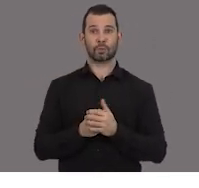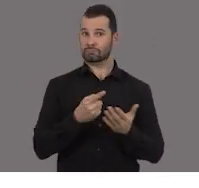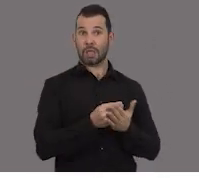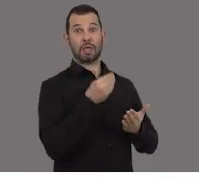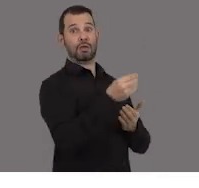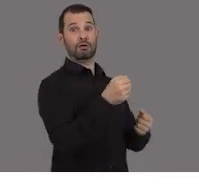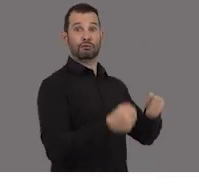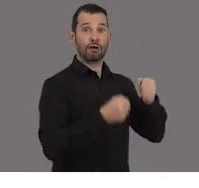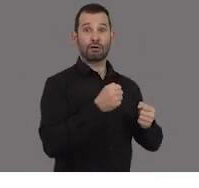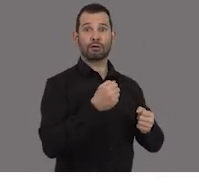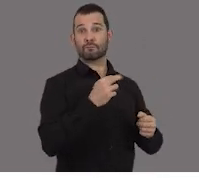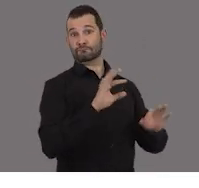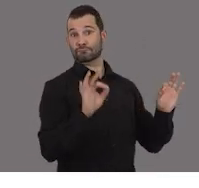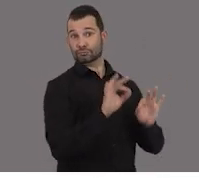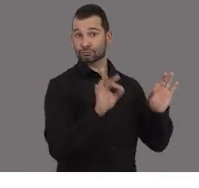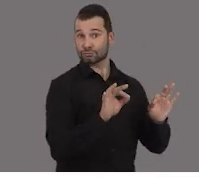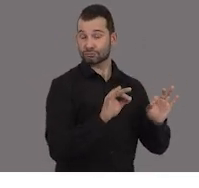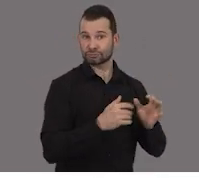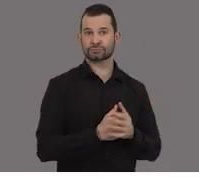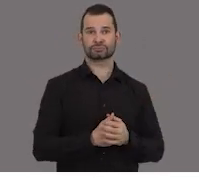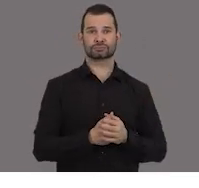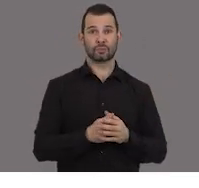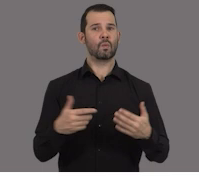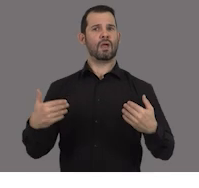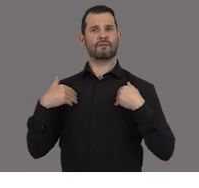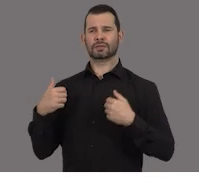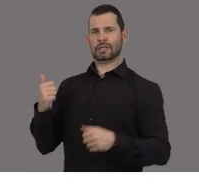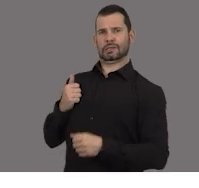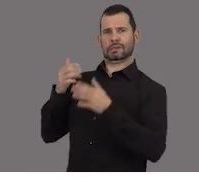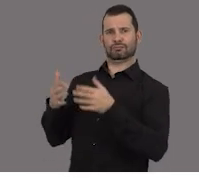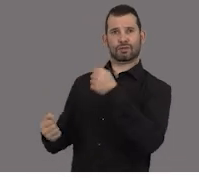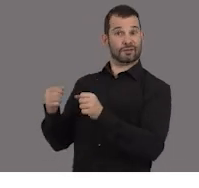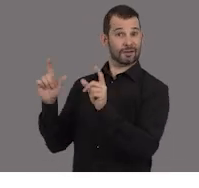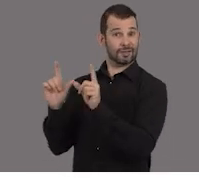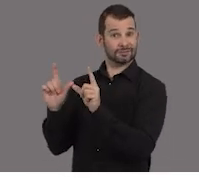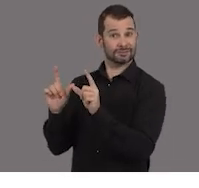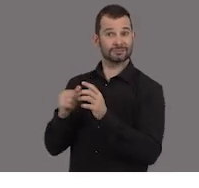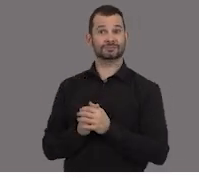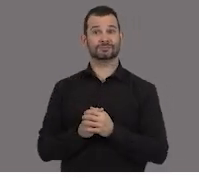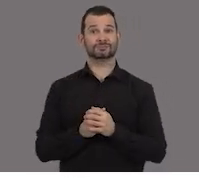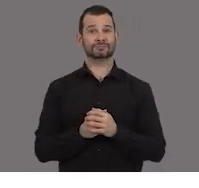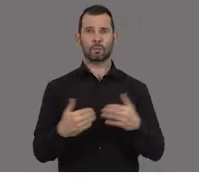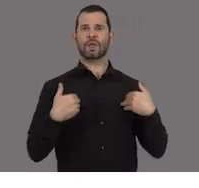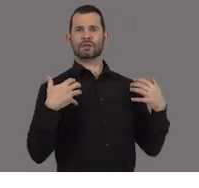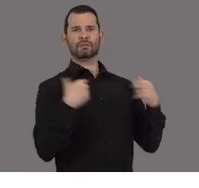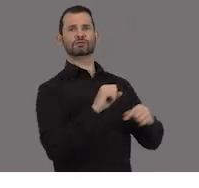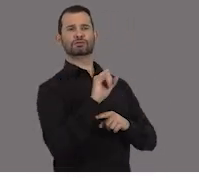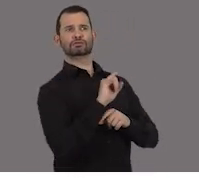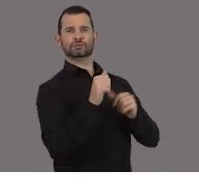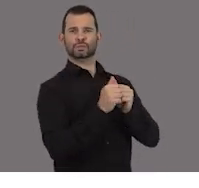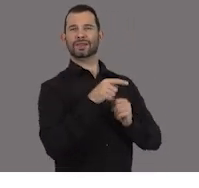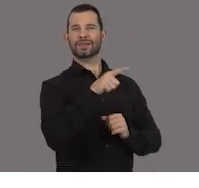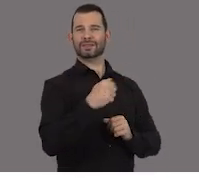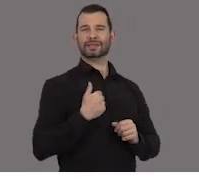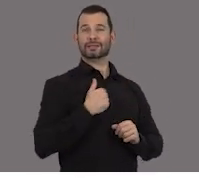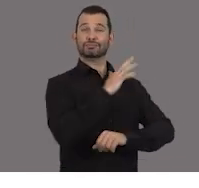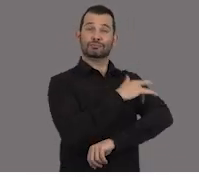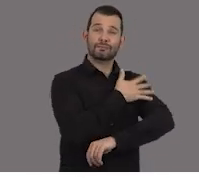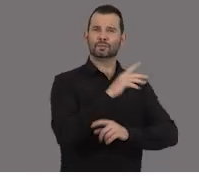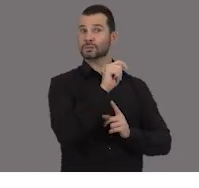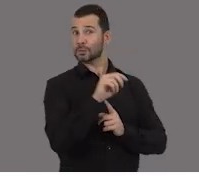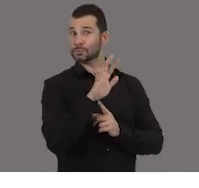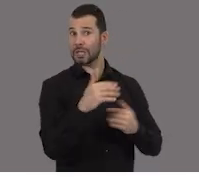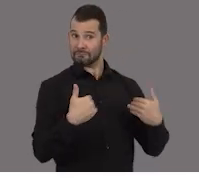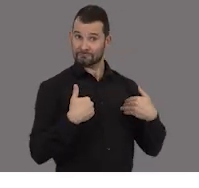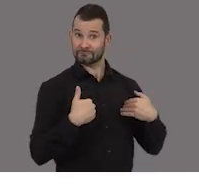card, buy a car or furniture, have a Canadian driver's license, have health insurance